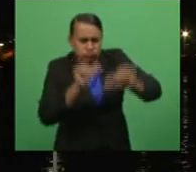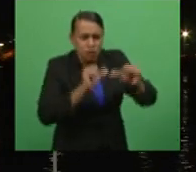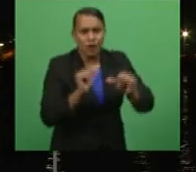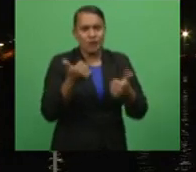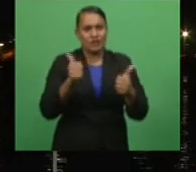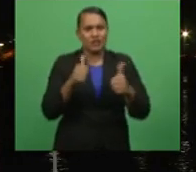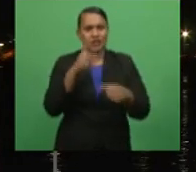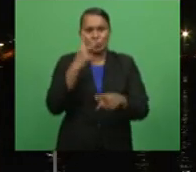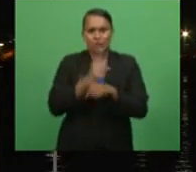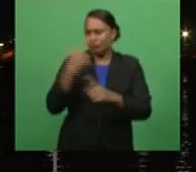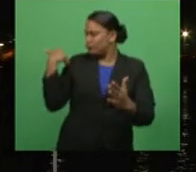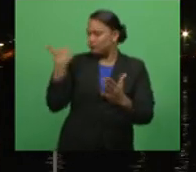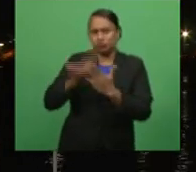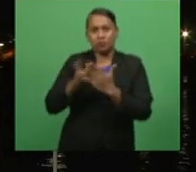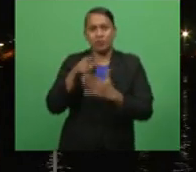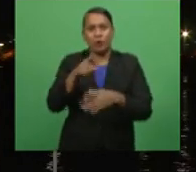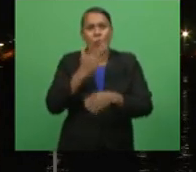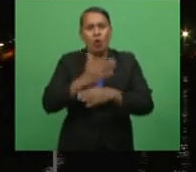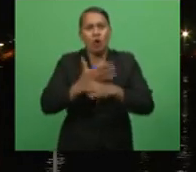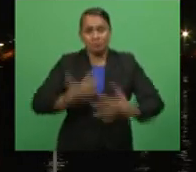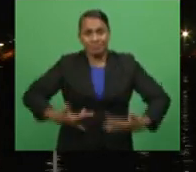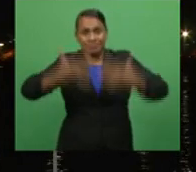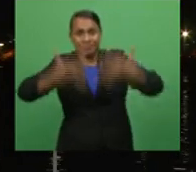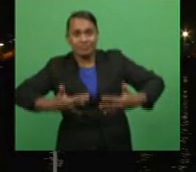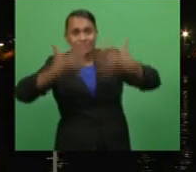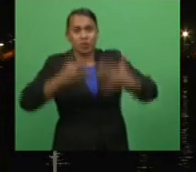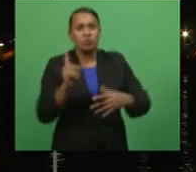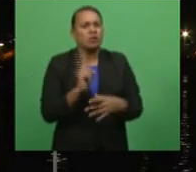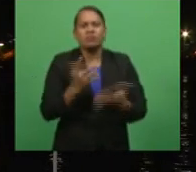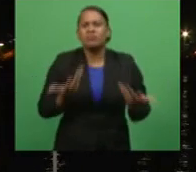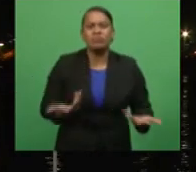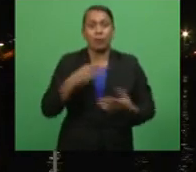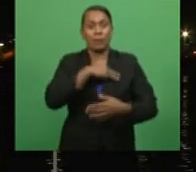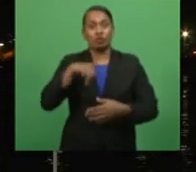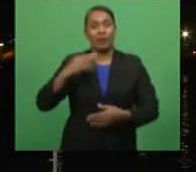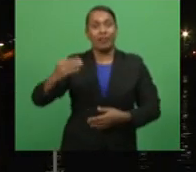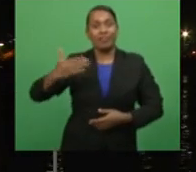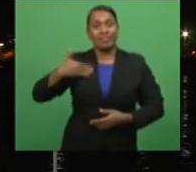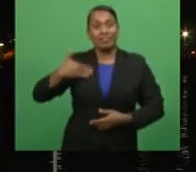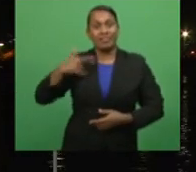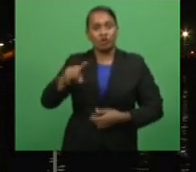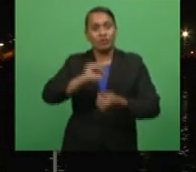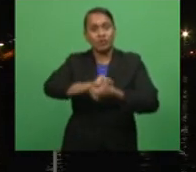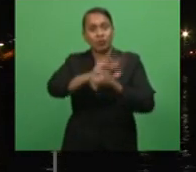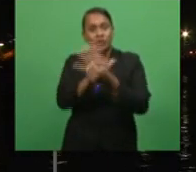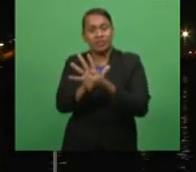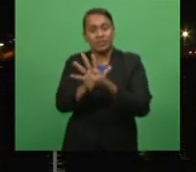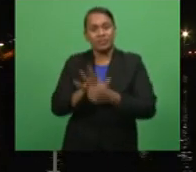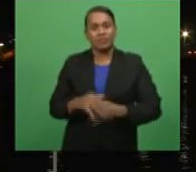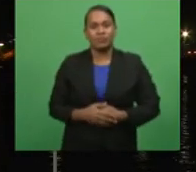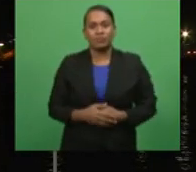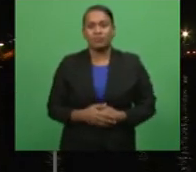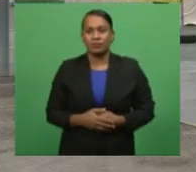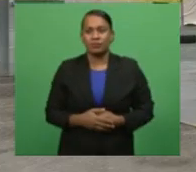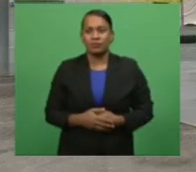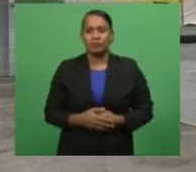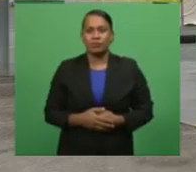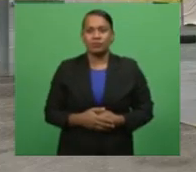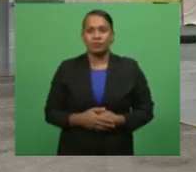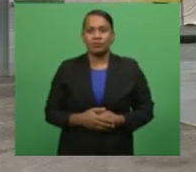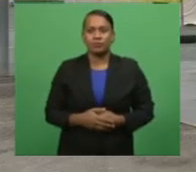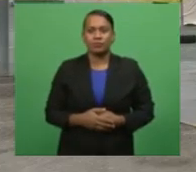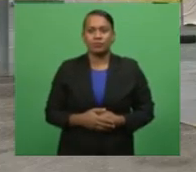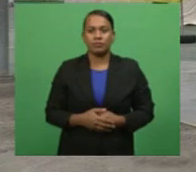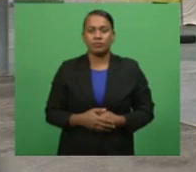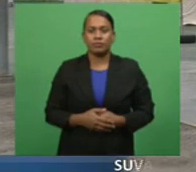These are based on statistics from the Health Ministry's fixed and mobile fever clinics. Koroi Tandalala has more.